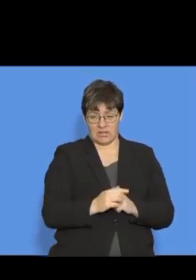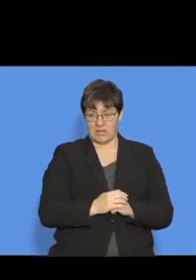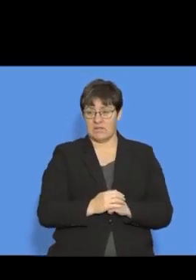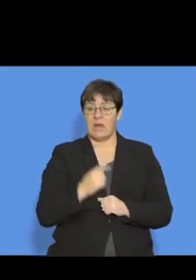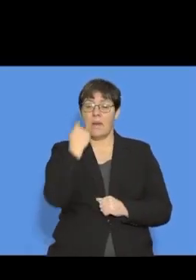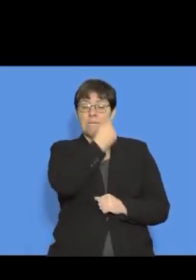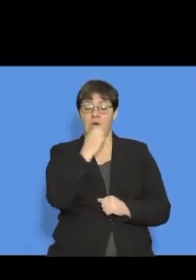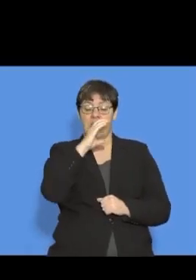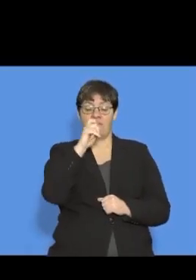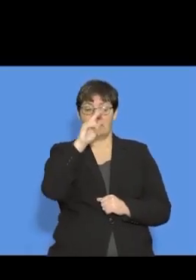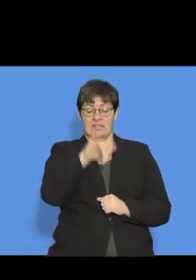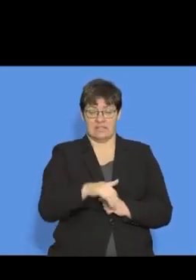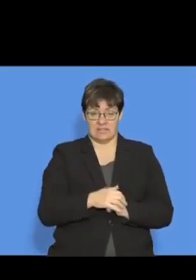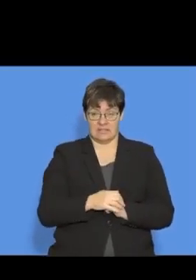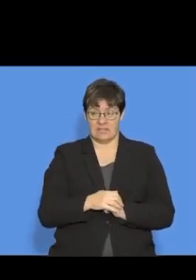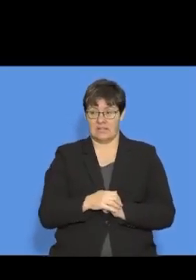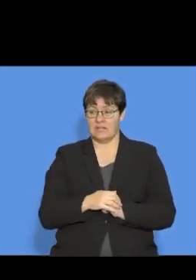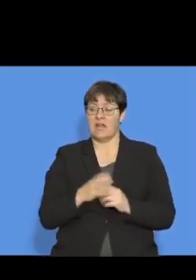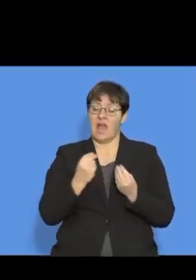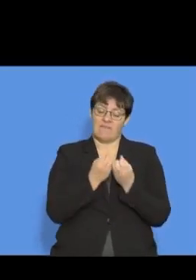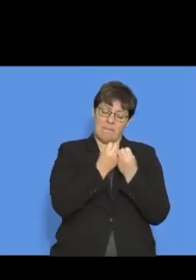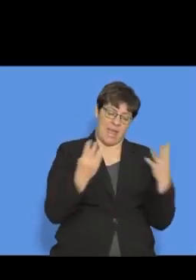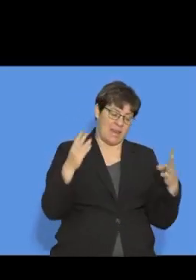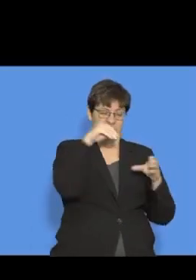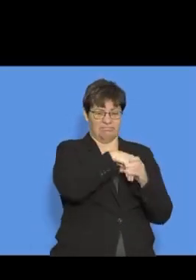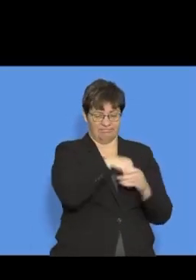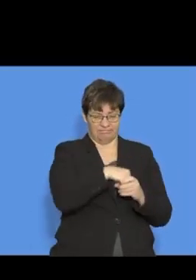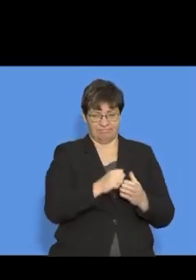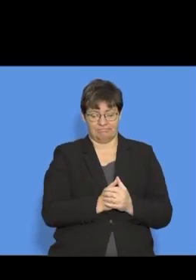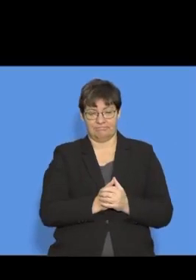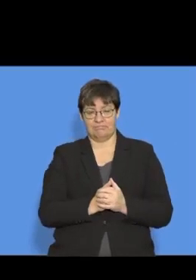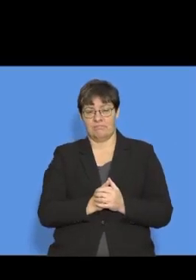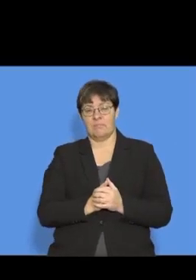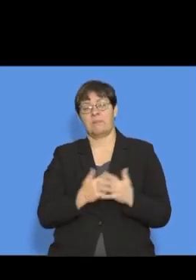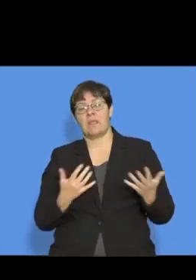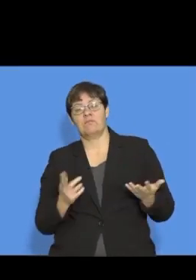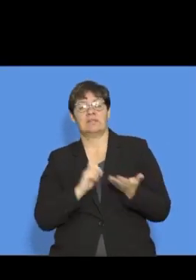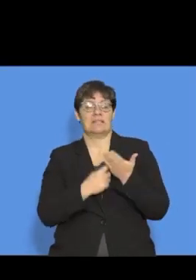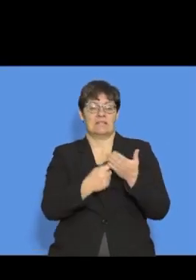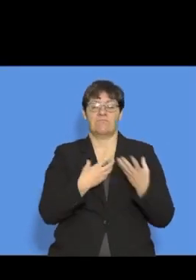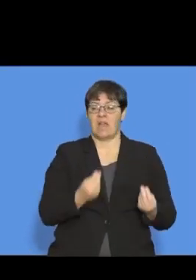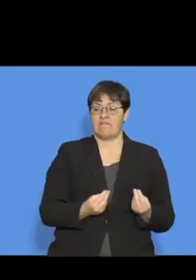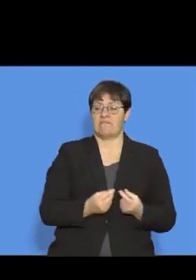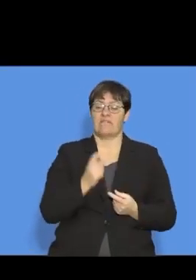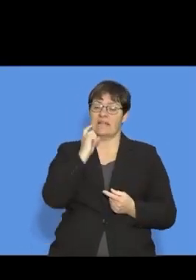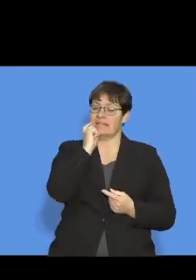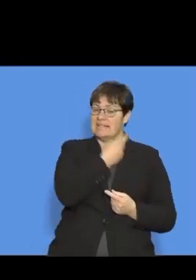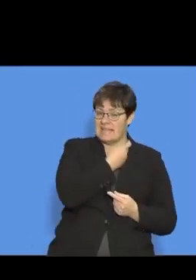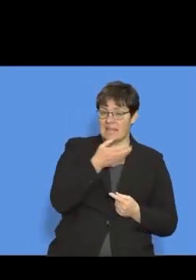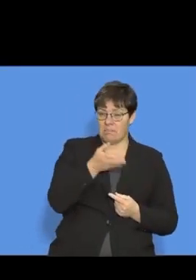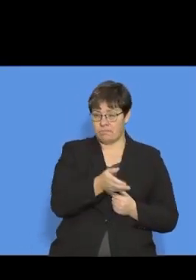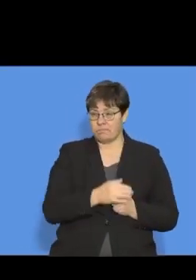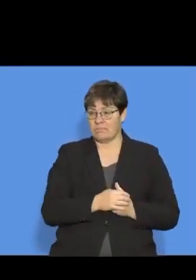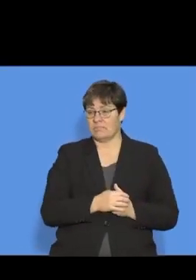of the mouth cavity consists of many parts, right? So when we talk about it, we have the teeth